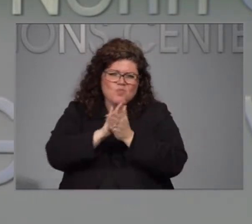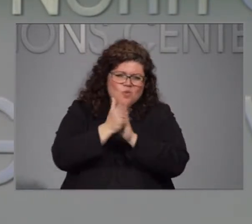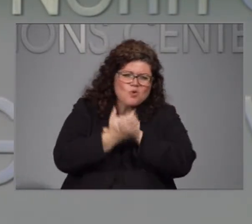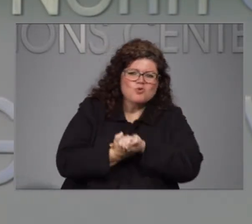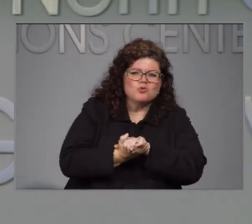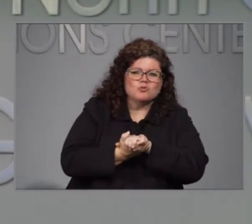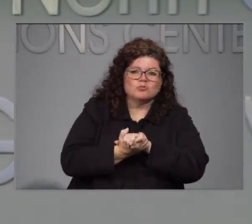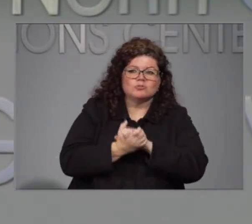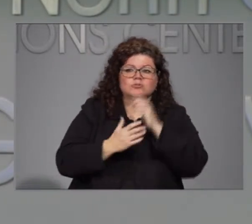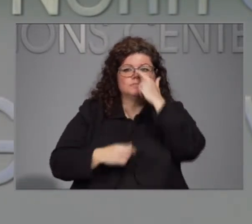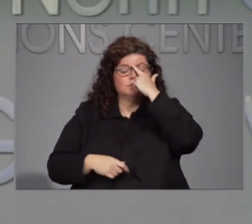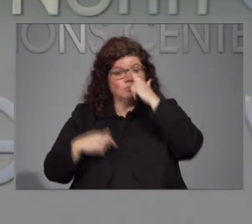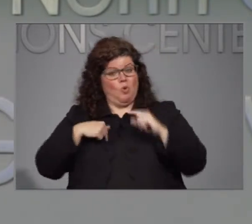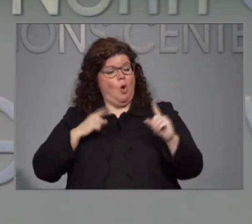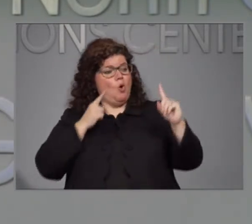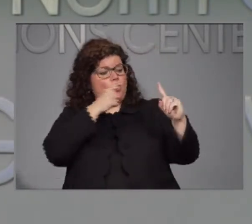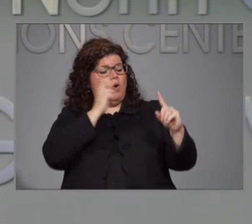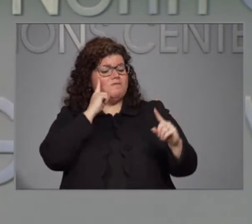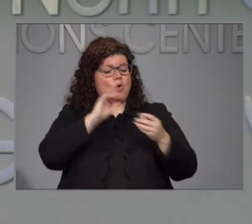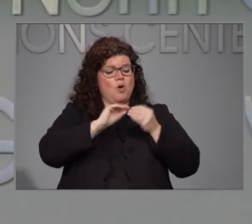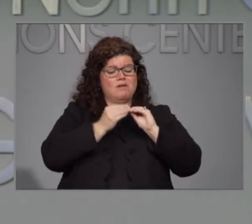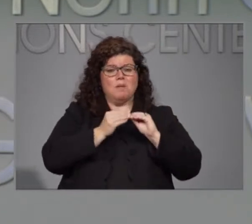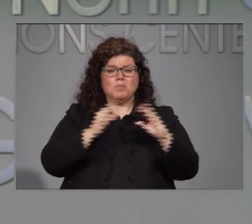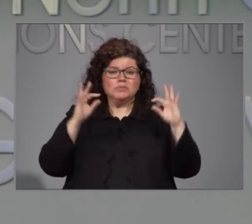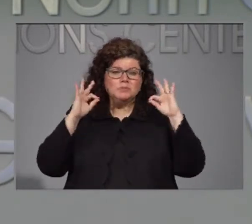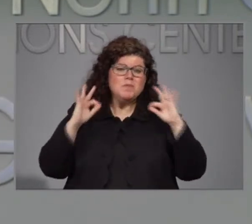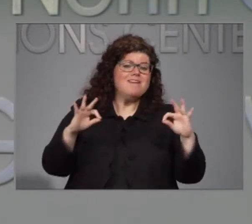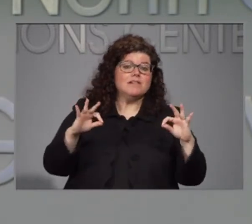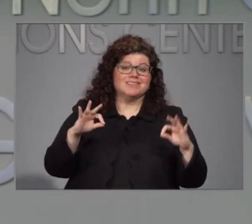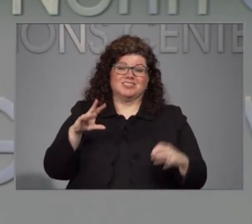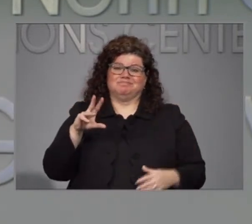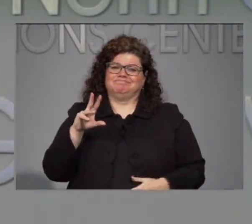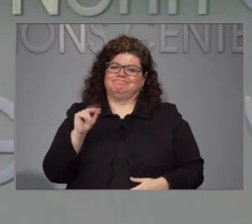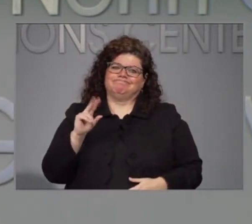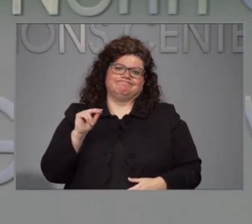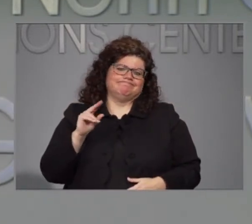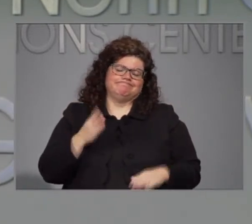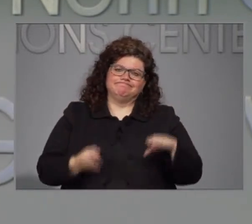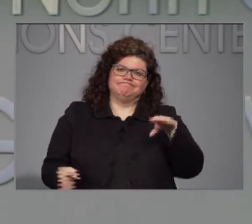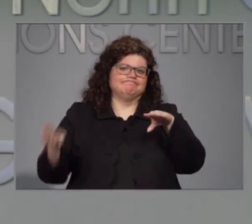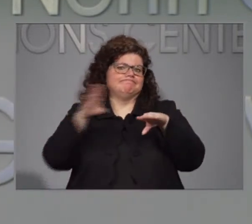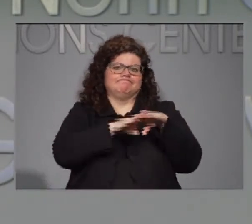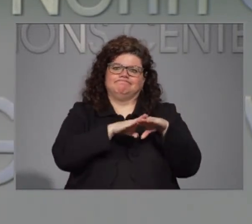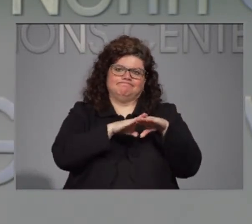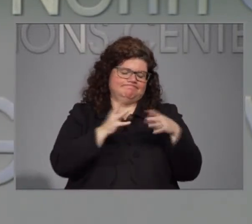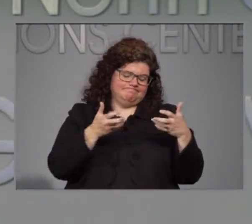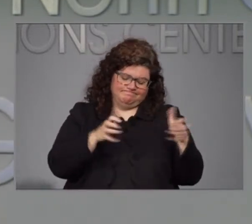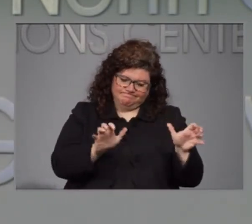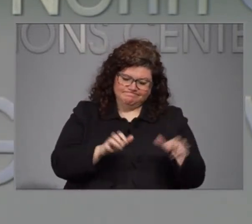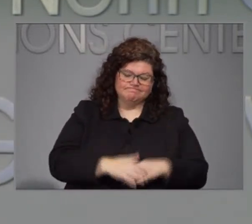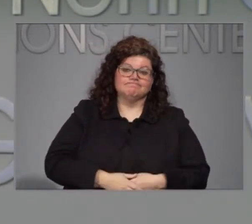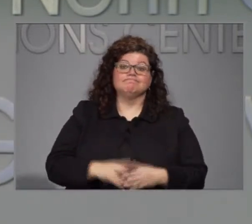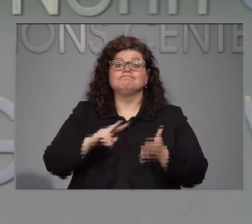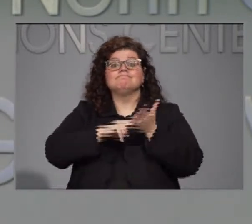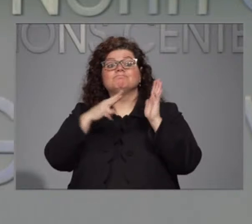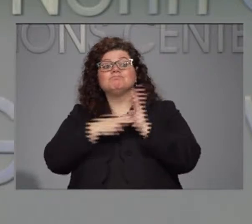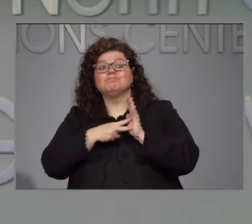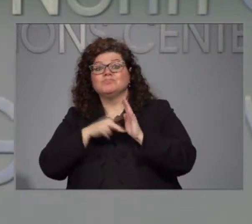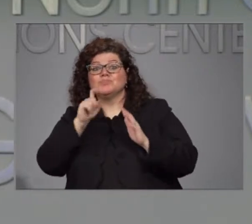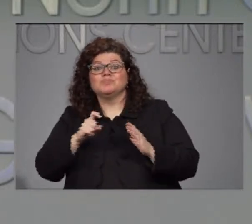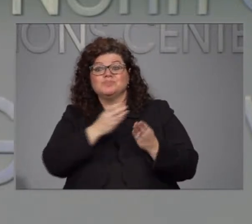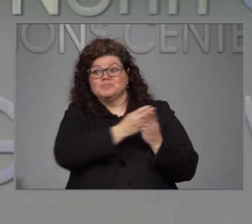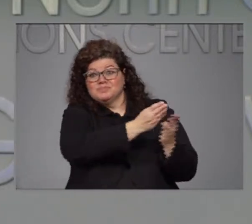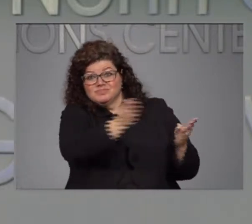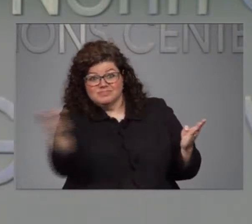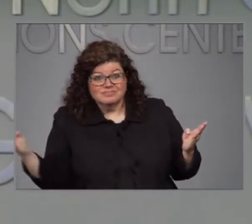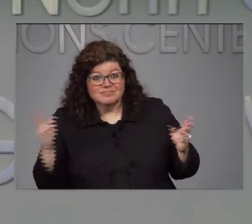we want them to be, but it doesn't have to stay that way. It's going to take all of us doing our part, but North